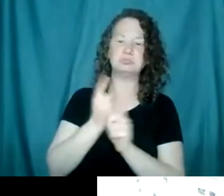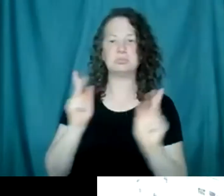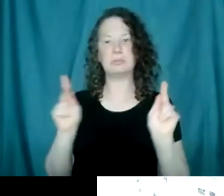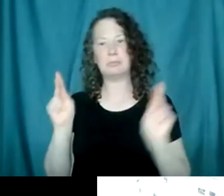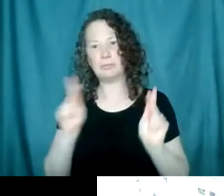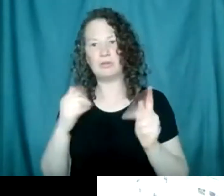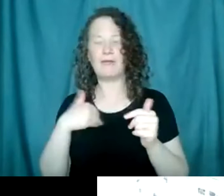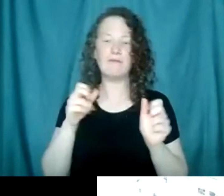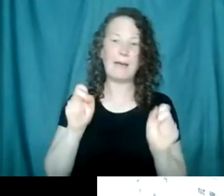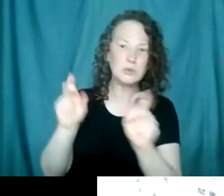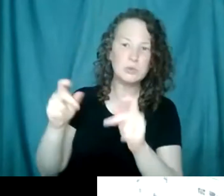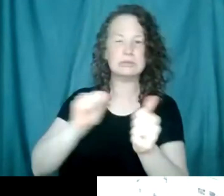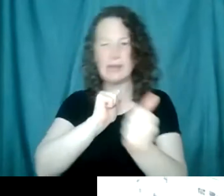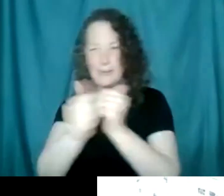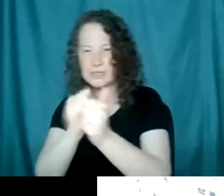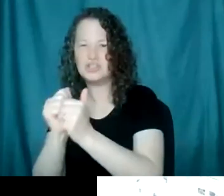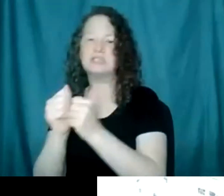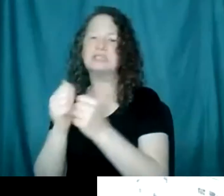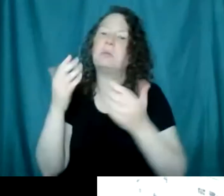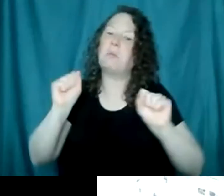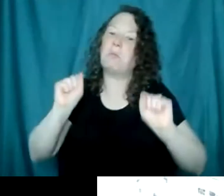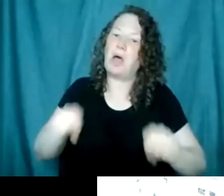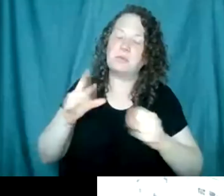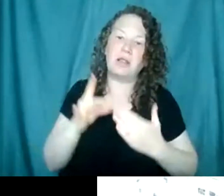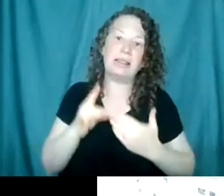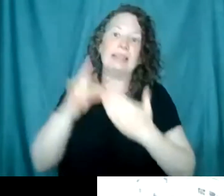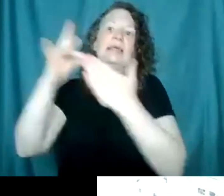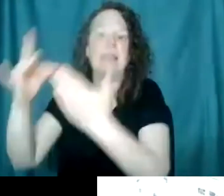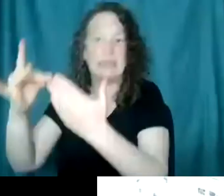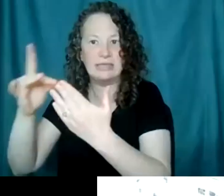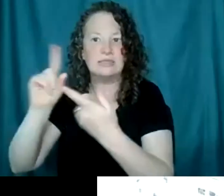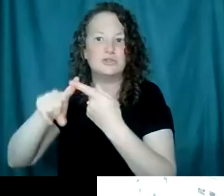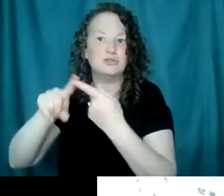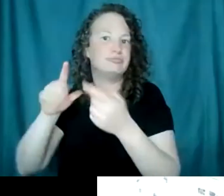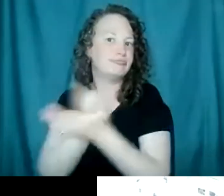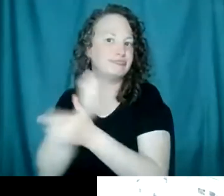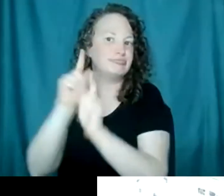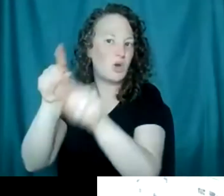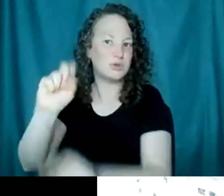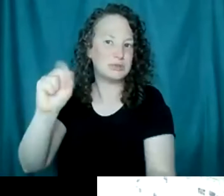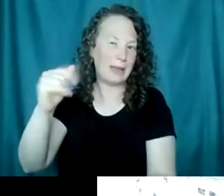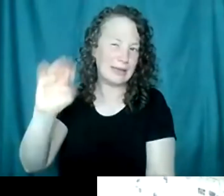opportunities, competitions out there that could lead to those opportunities.